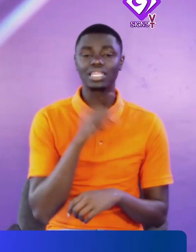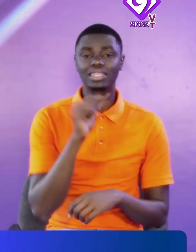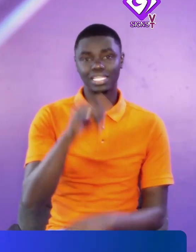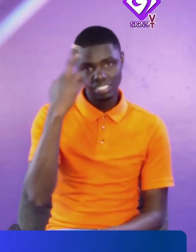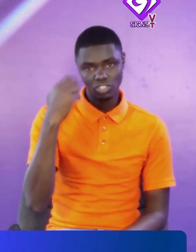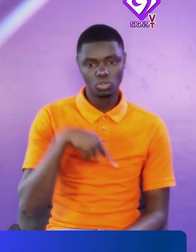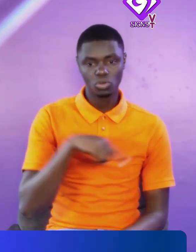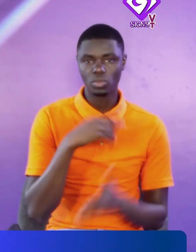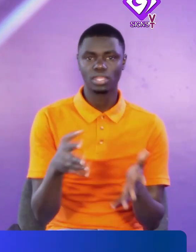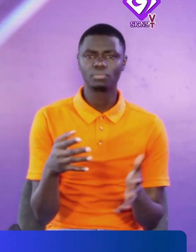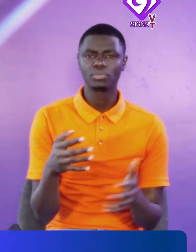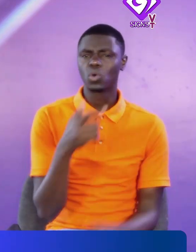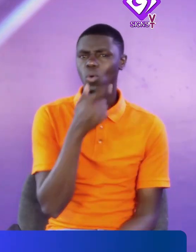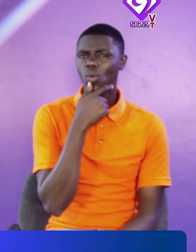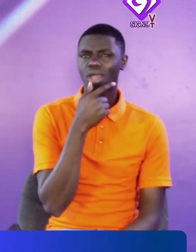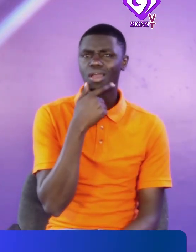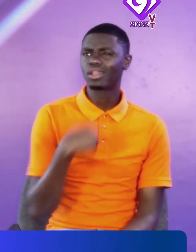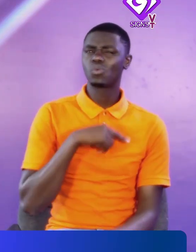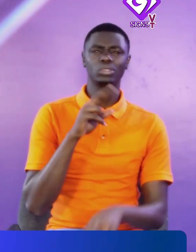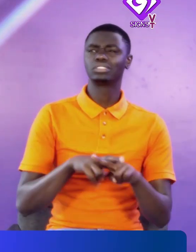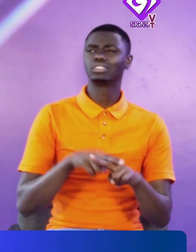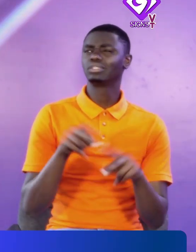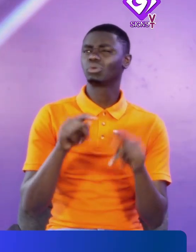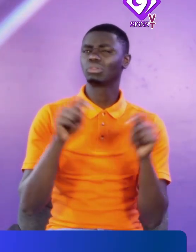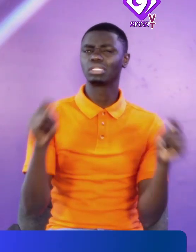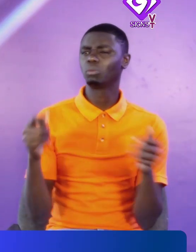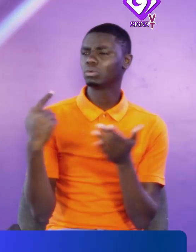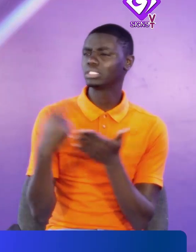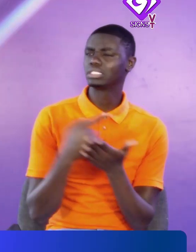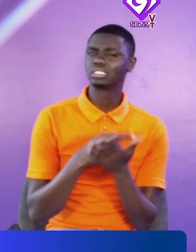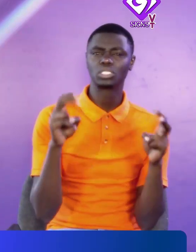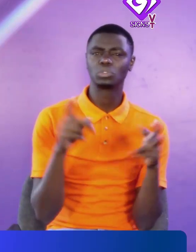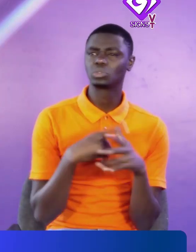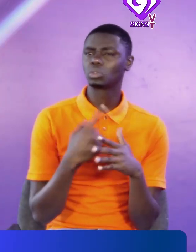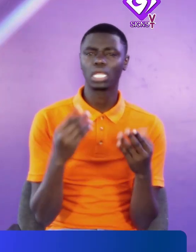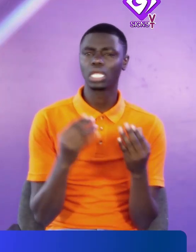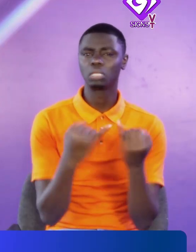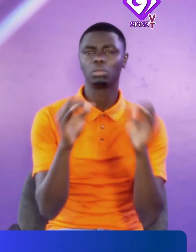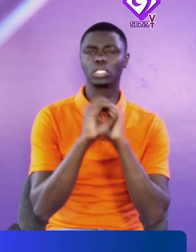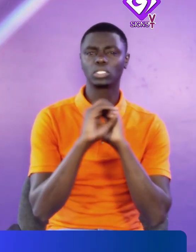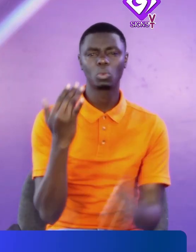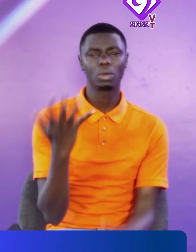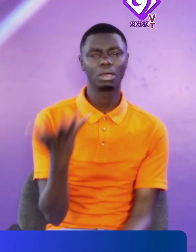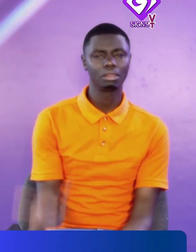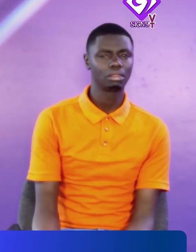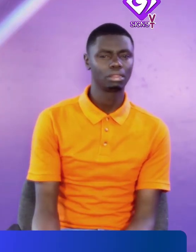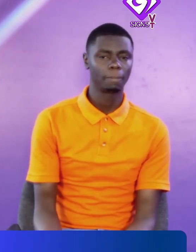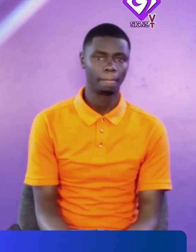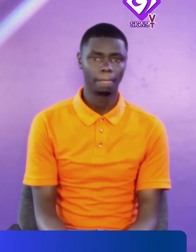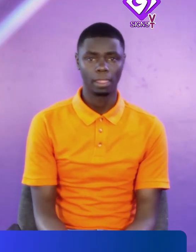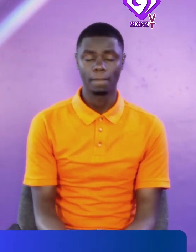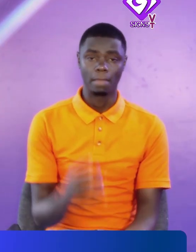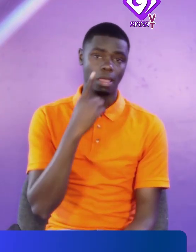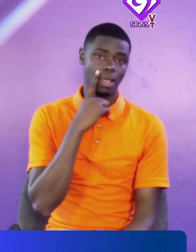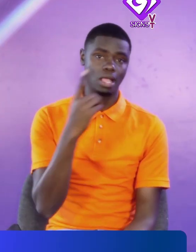wondering, why would we always sit on a table and discuss issues that don't end up being implemented? Read that at least